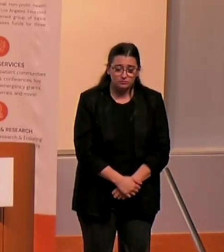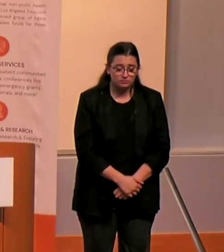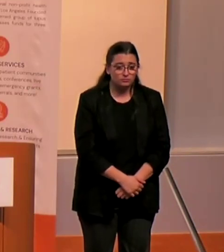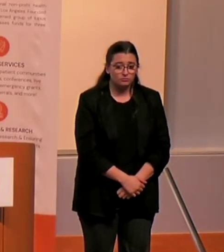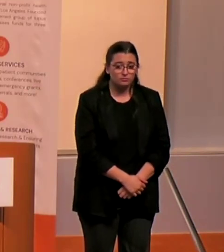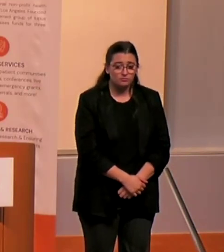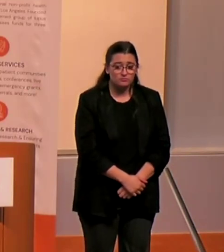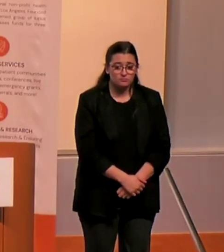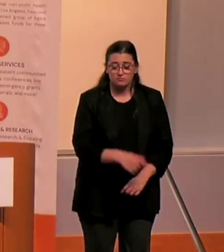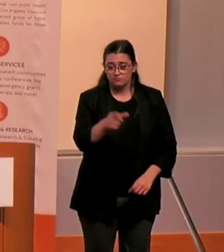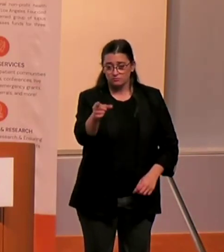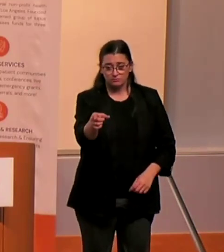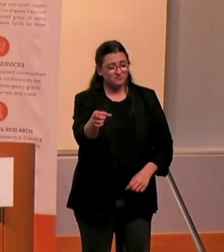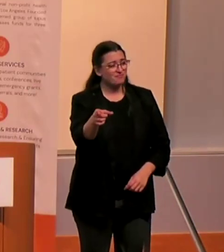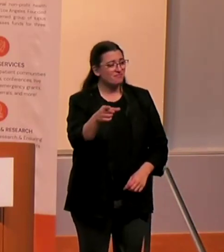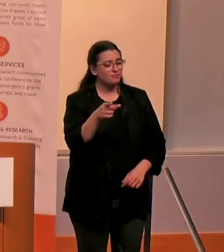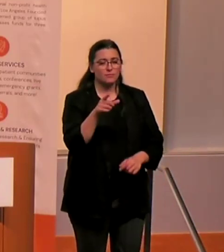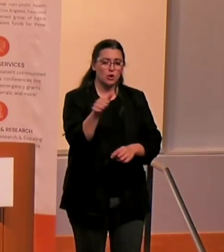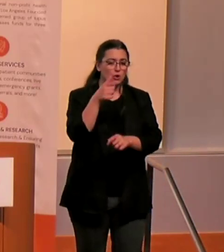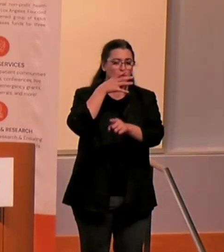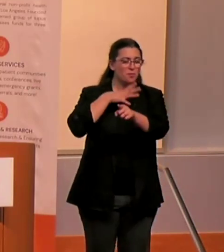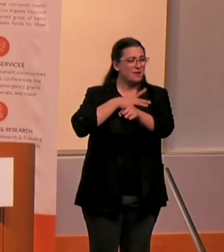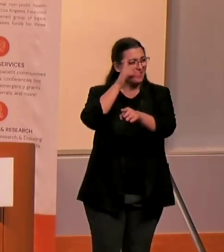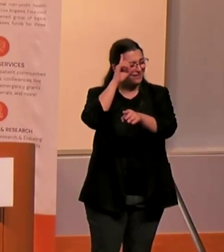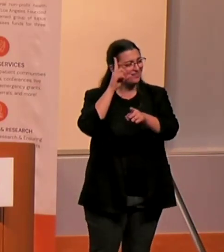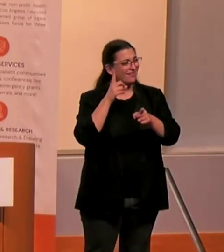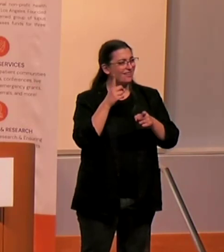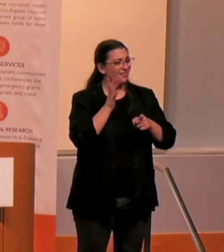And I think stepping away from even our loved ones